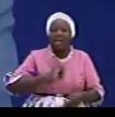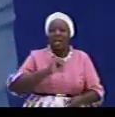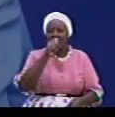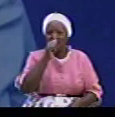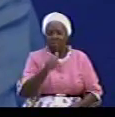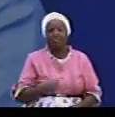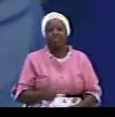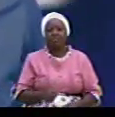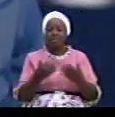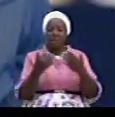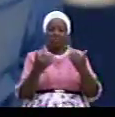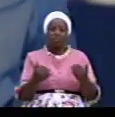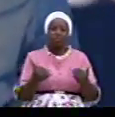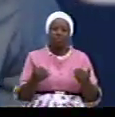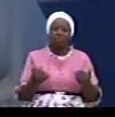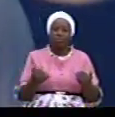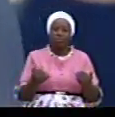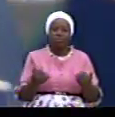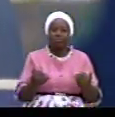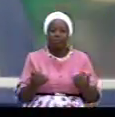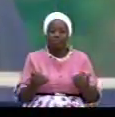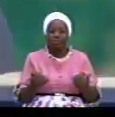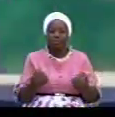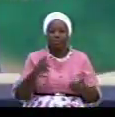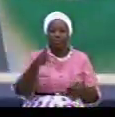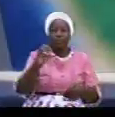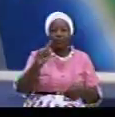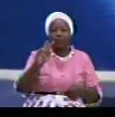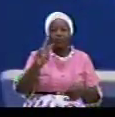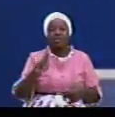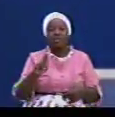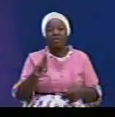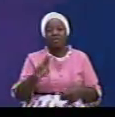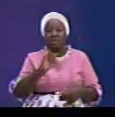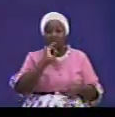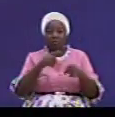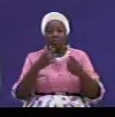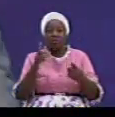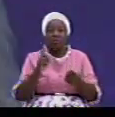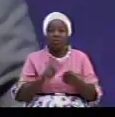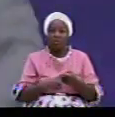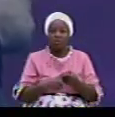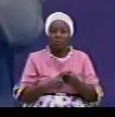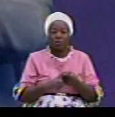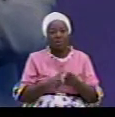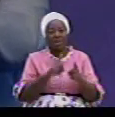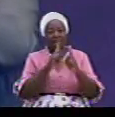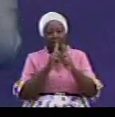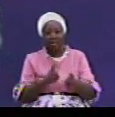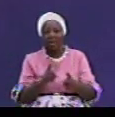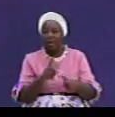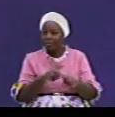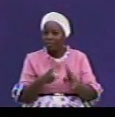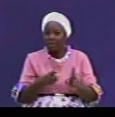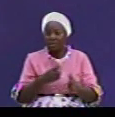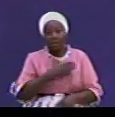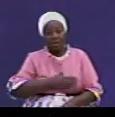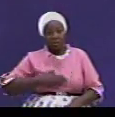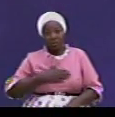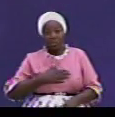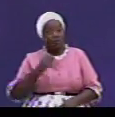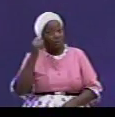Now, Peter is going to answer, but please